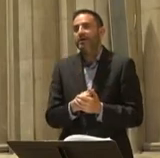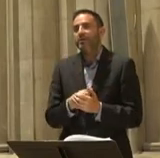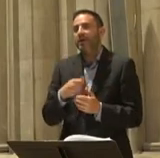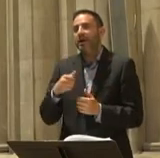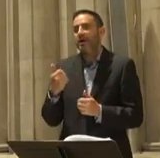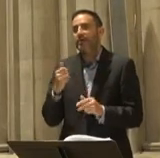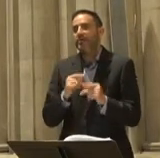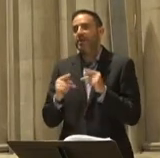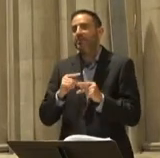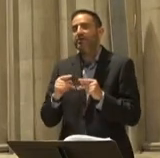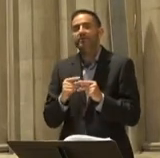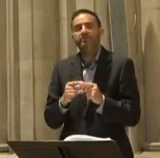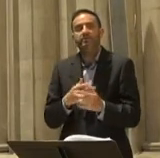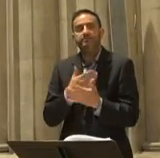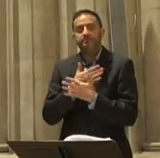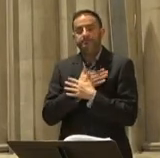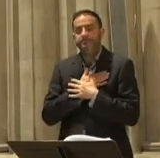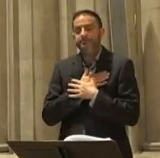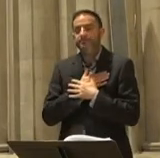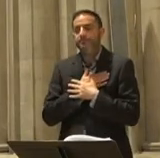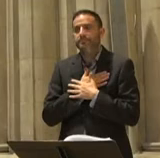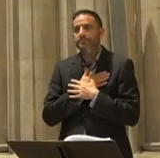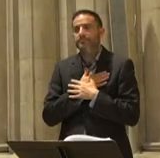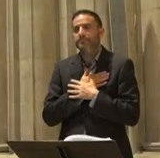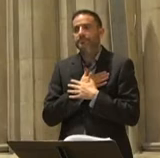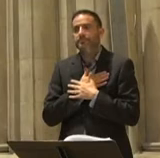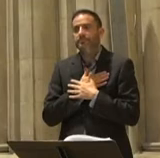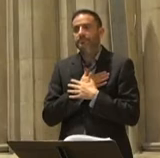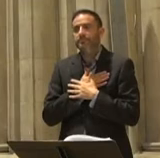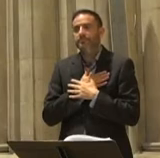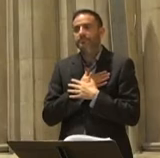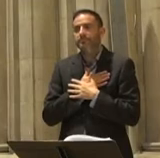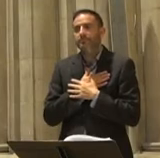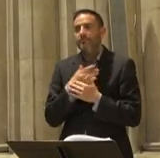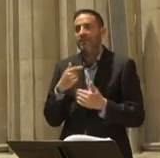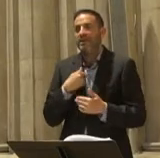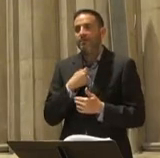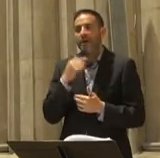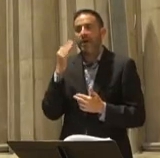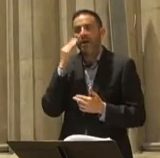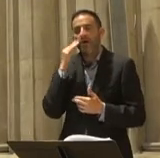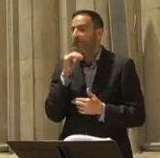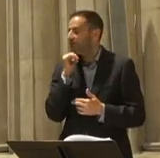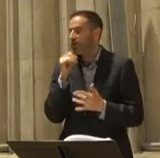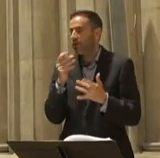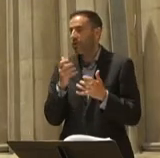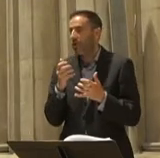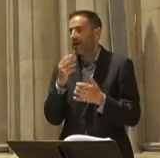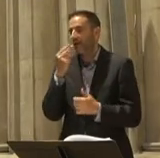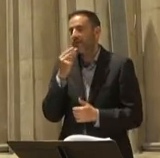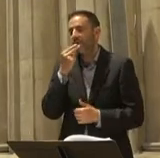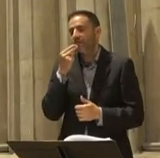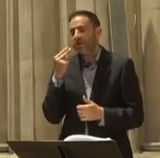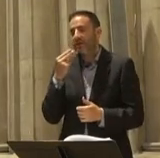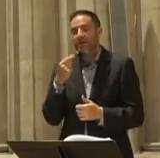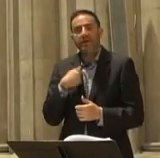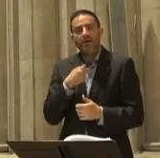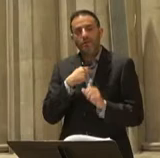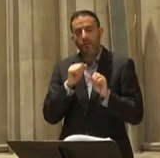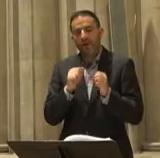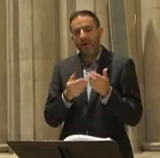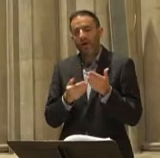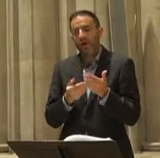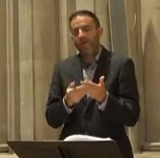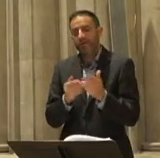come forward and just cross your arms over your chest like this. That way we know you'd rather not receive communion, and we can offer you